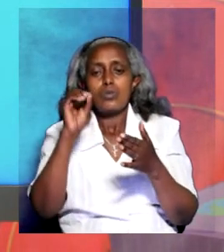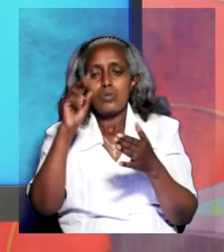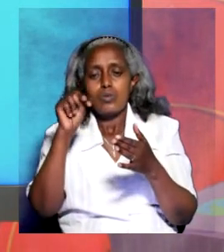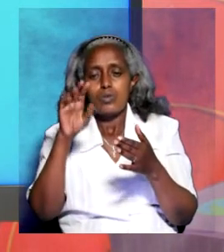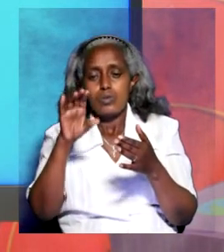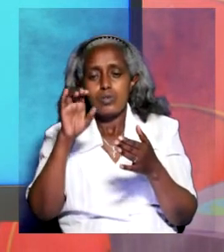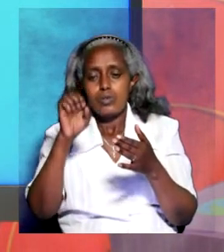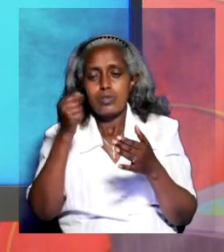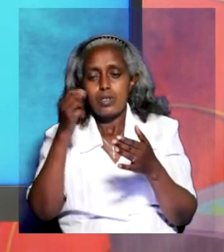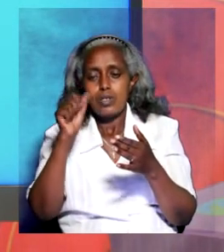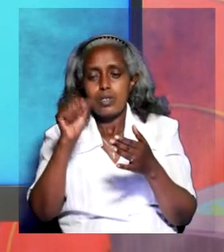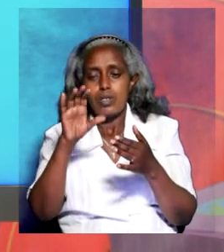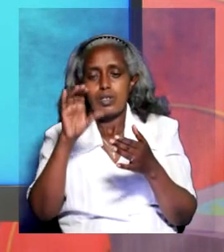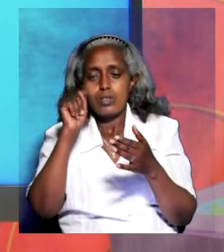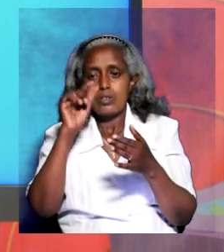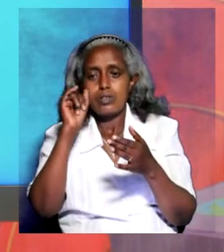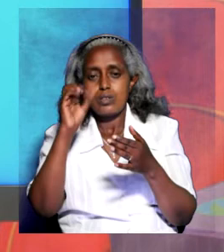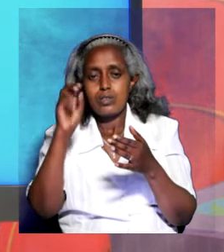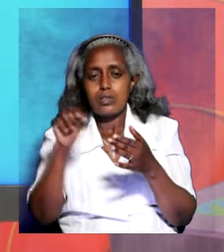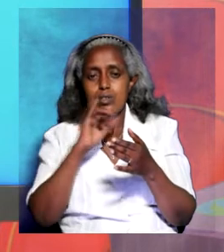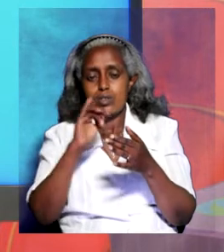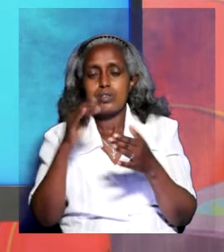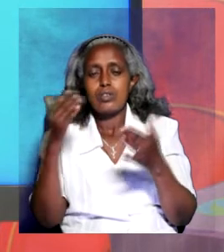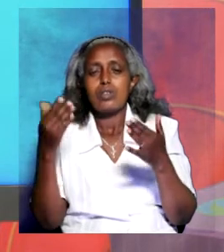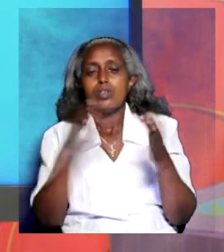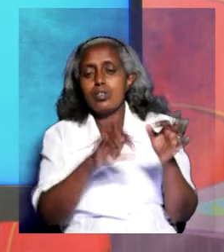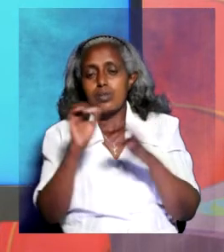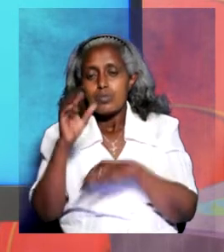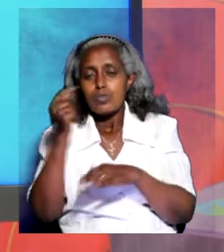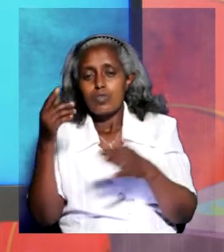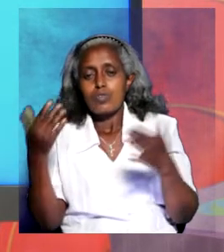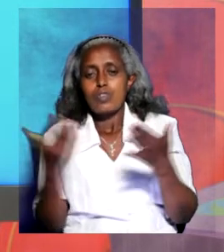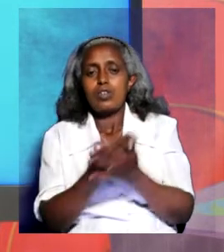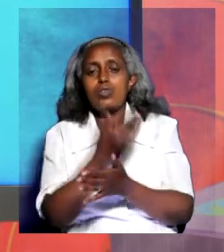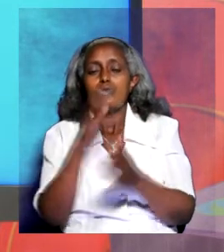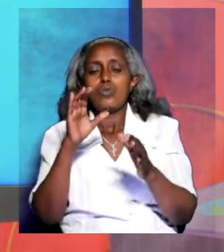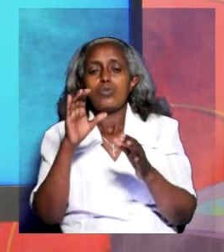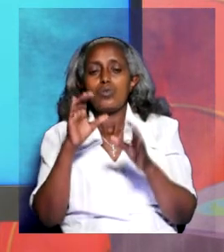of the new coordinate system. So let's see this concept. Look,